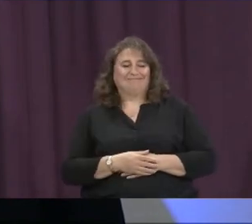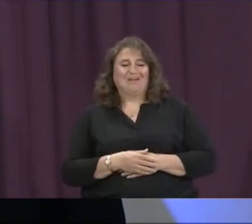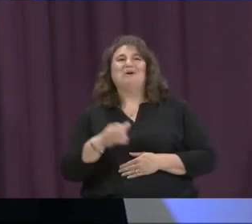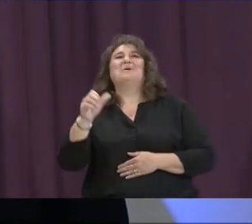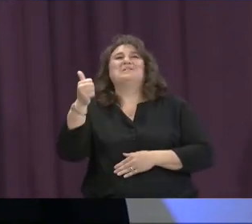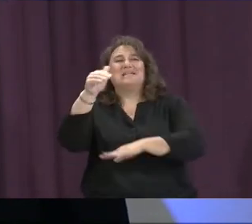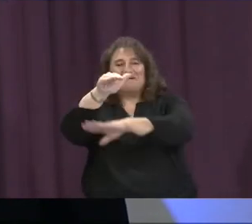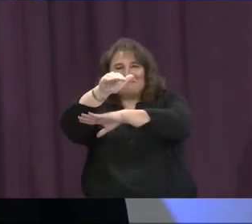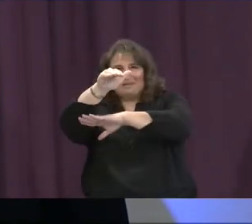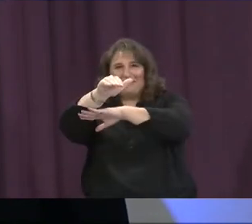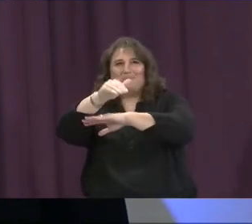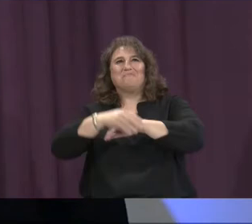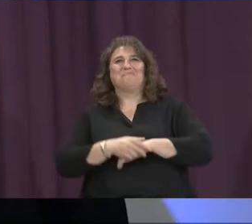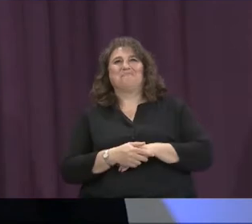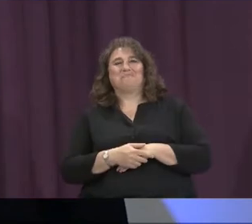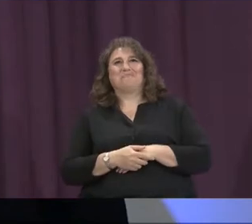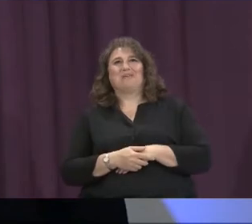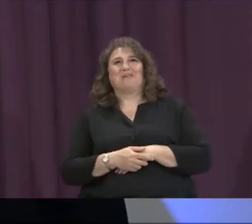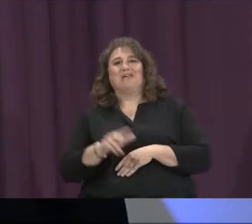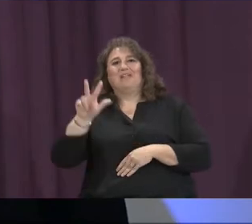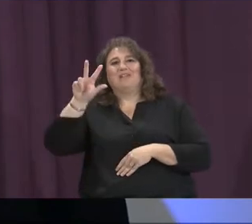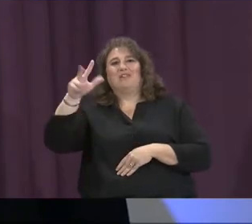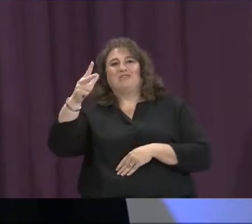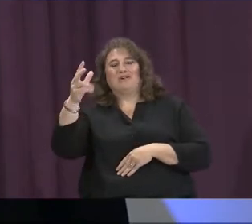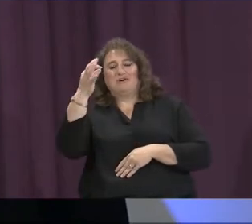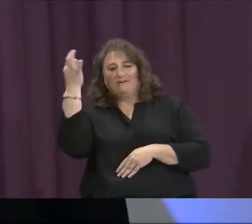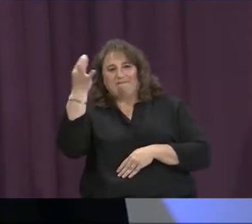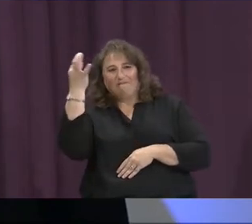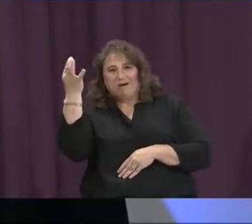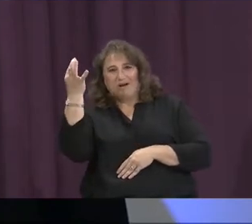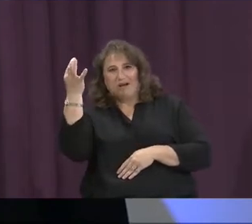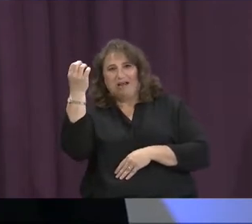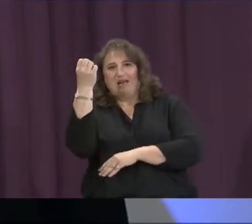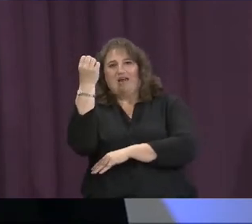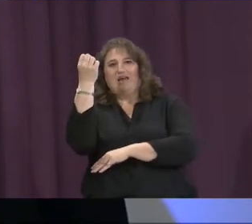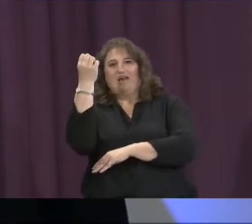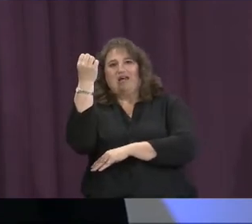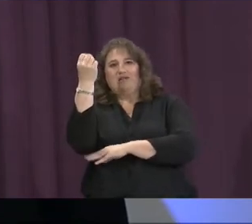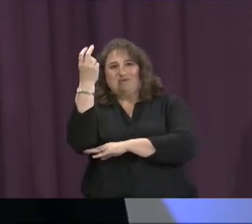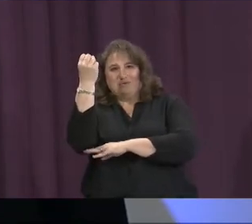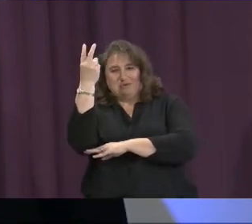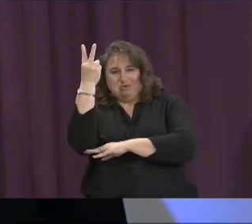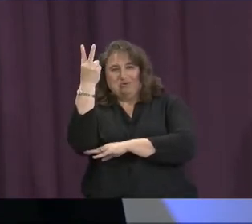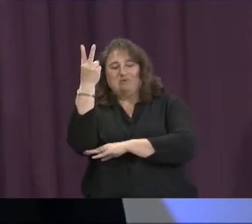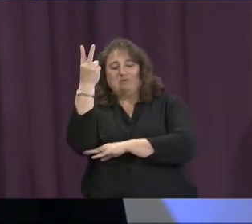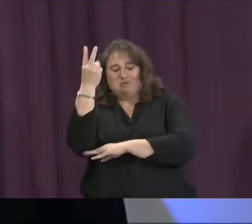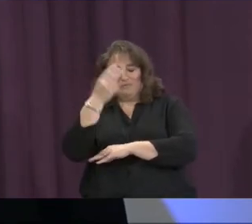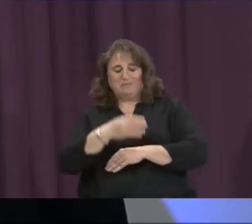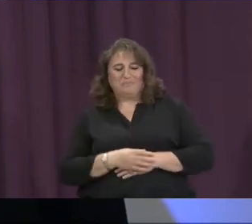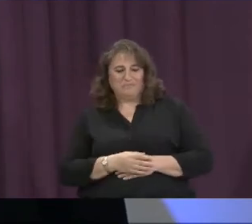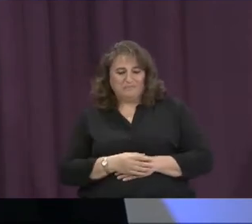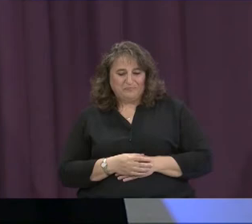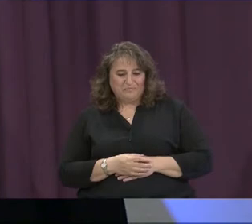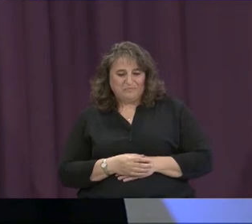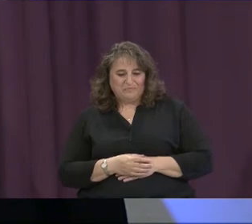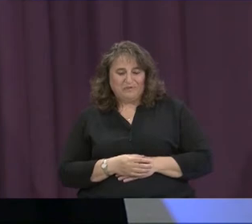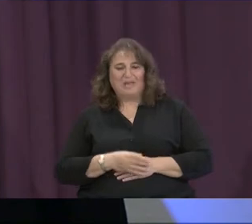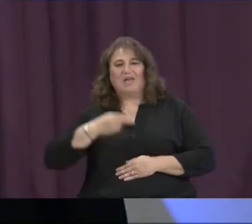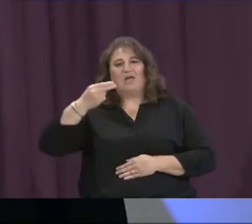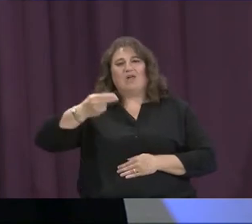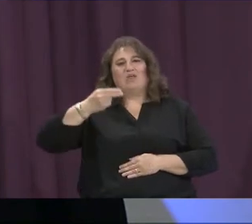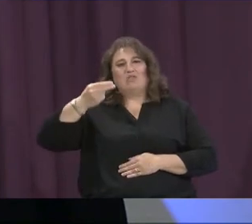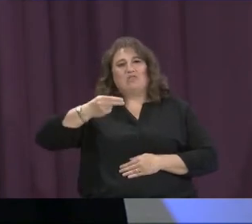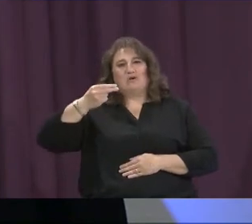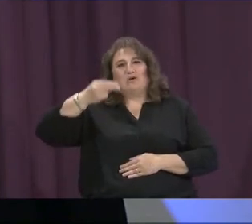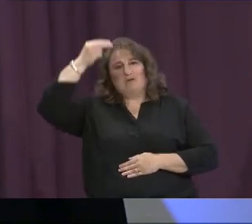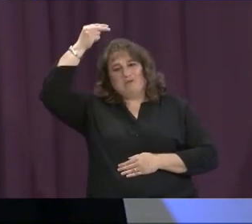it then, um, every third Friday at 12 p.m. At noon, right? Um, and then Thursdays, every